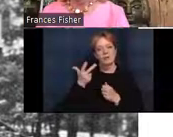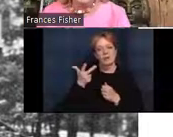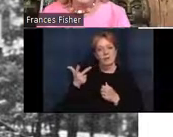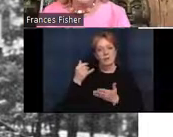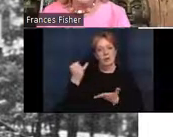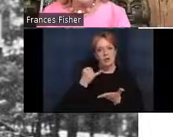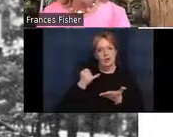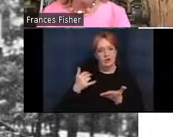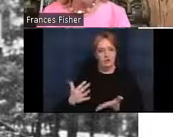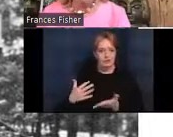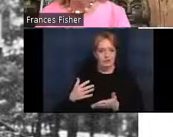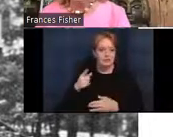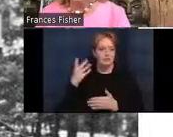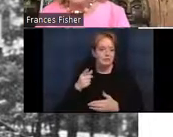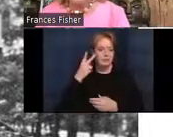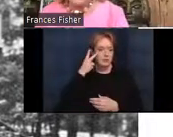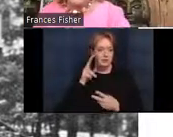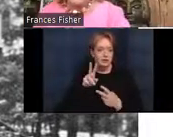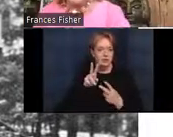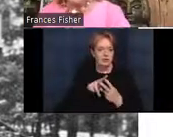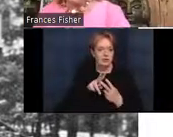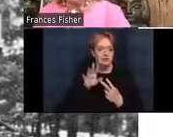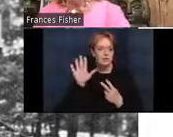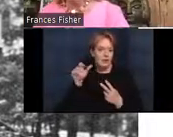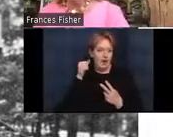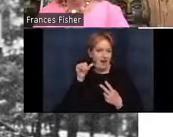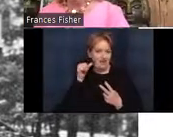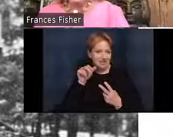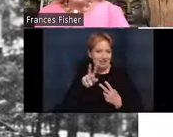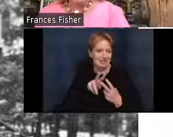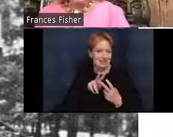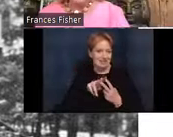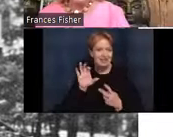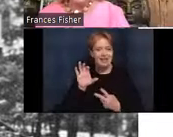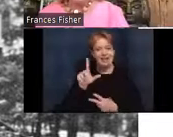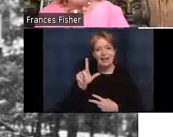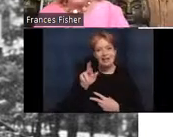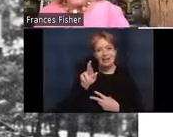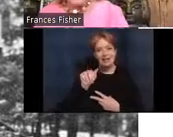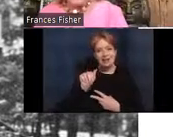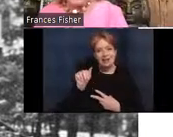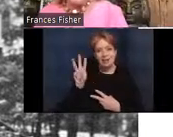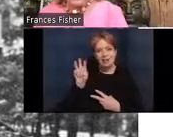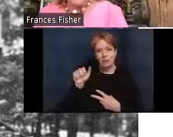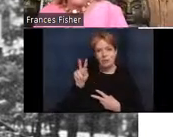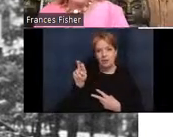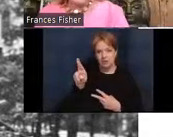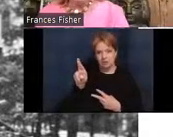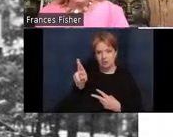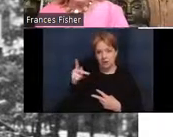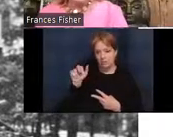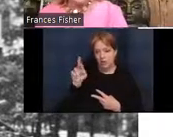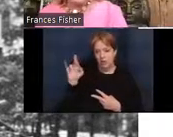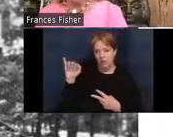see two of her aunts. You see Clara Weaver Parrish